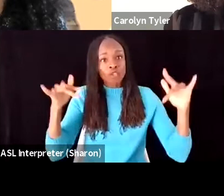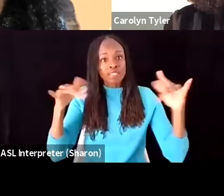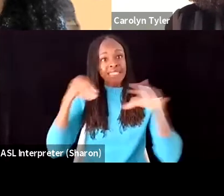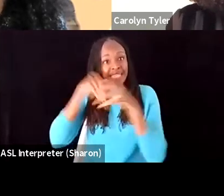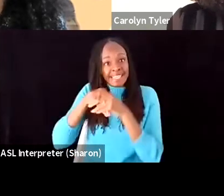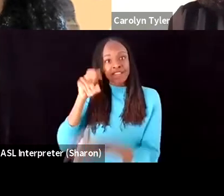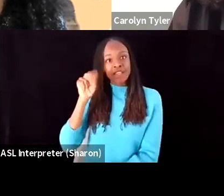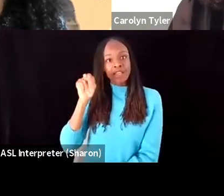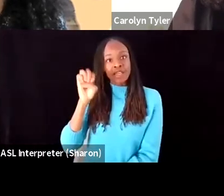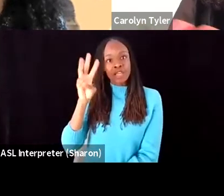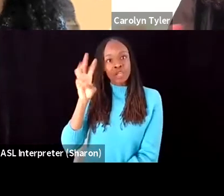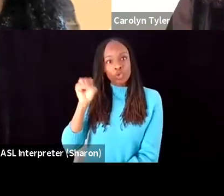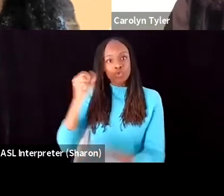newsroom,